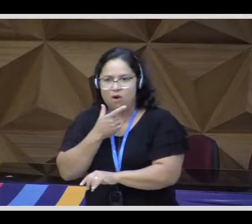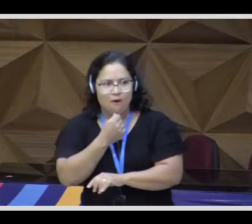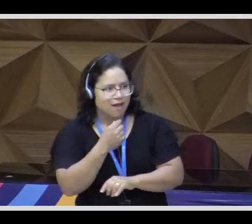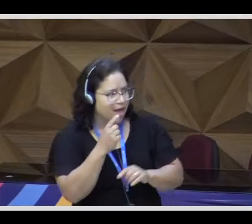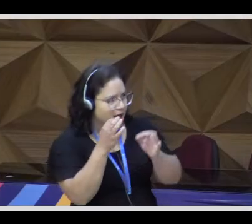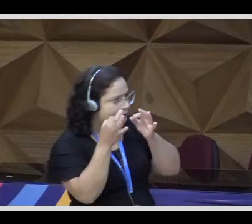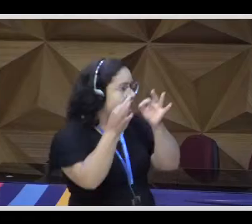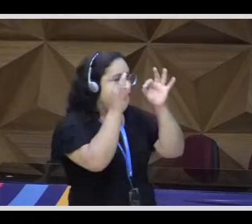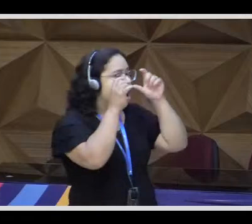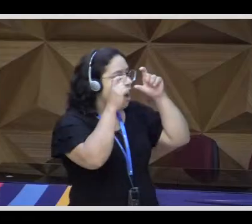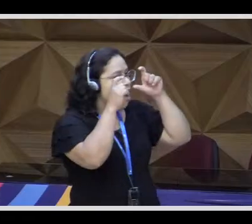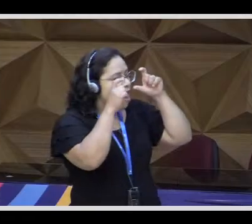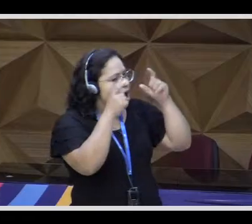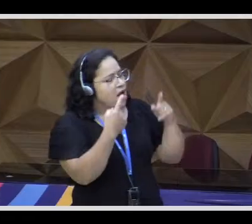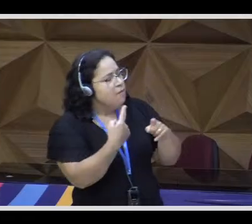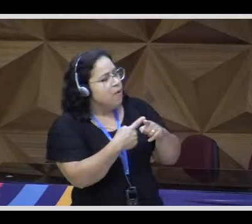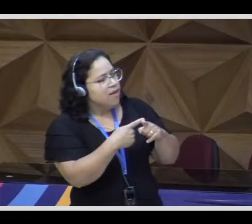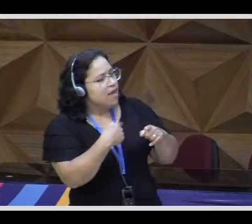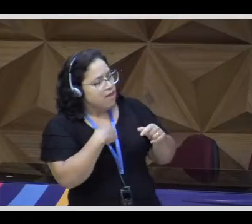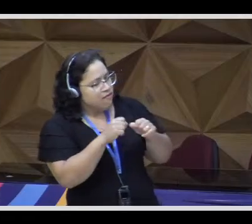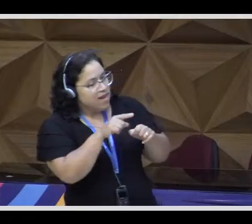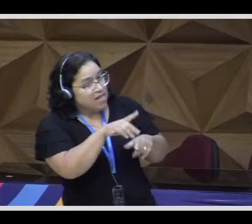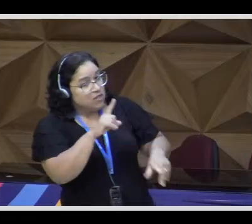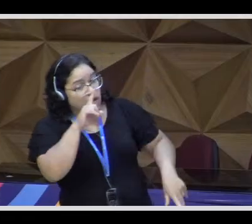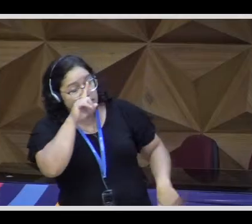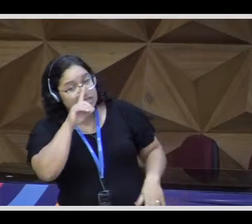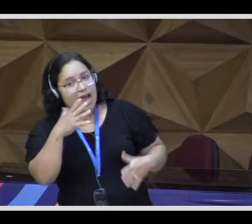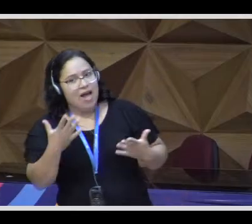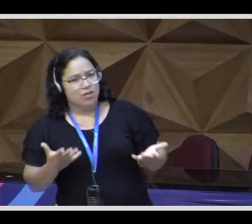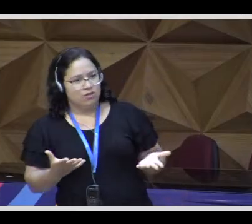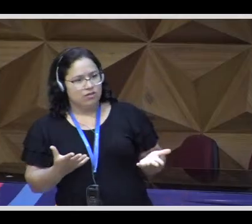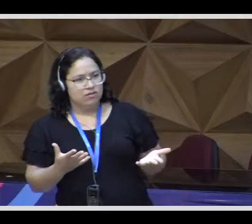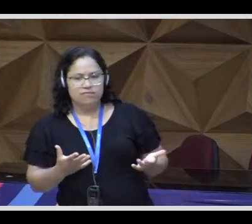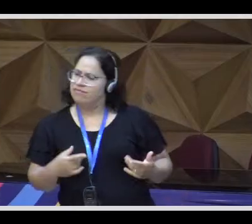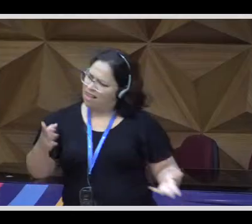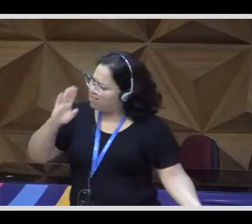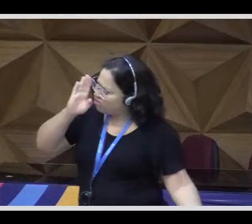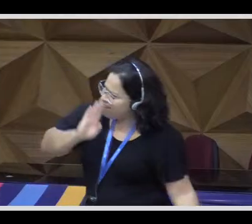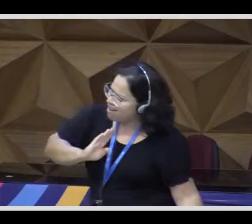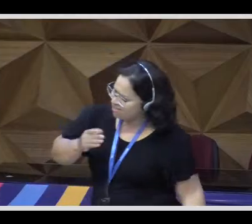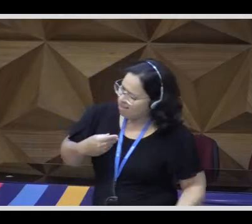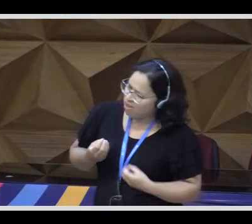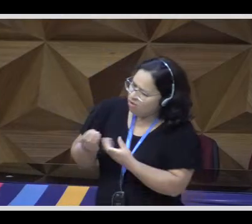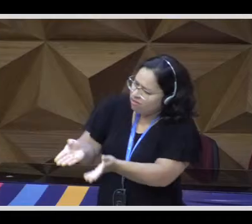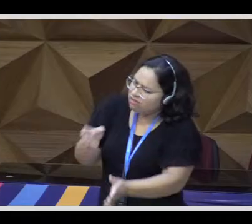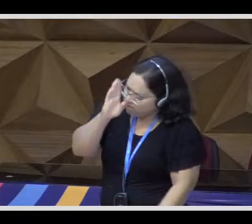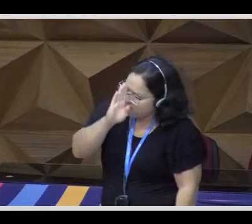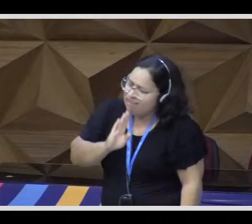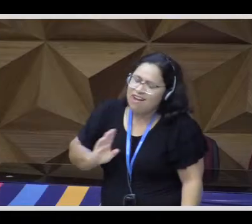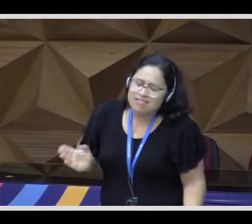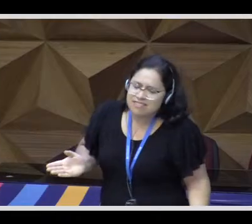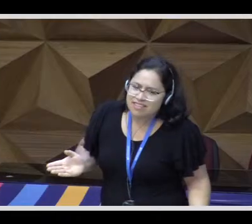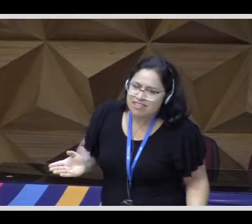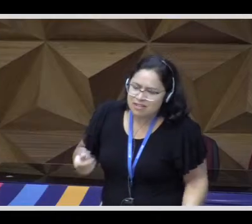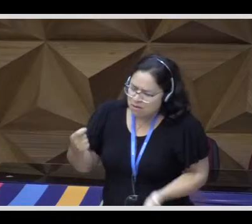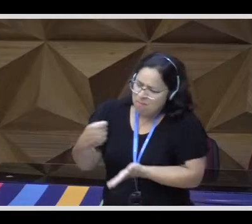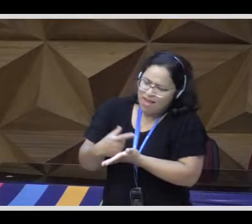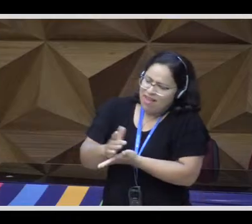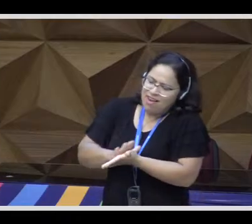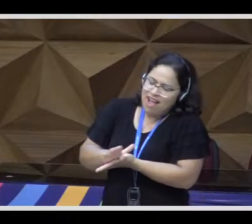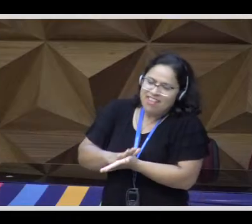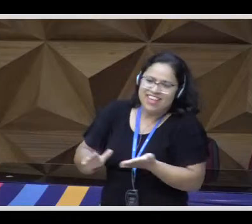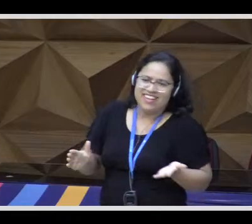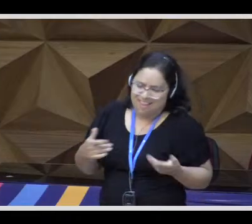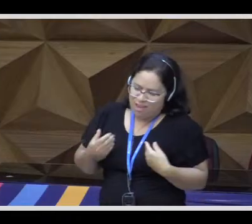would do that? It's so risky. I was like, because it's free. I can give you for free. You don't need to pay for it. I just give to